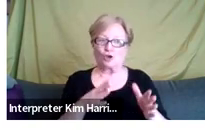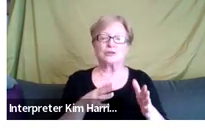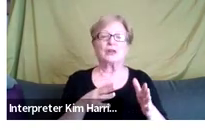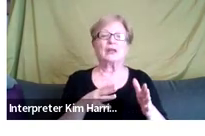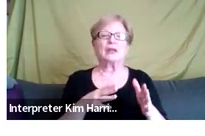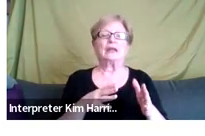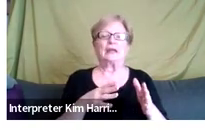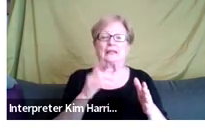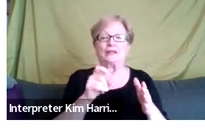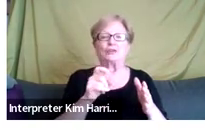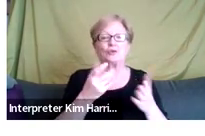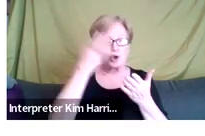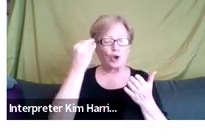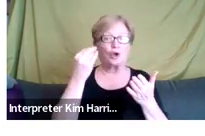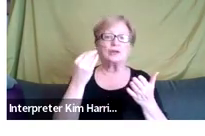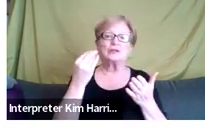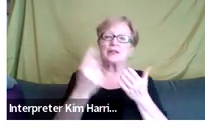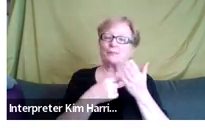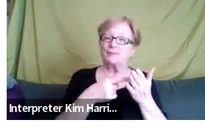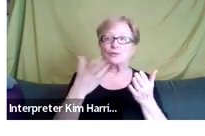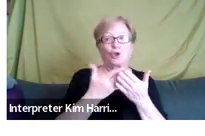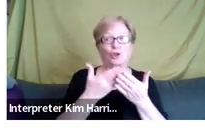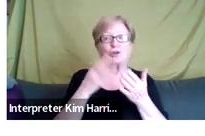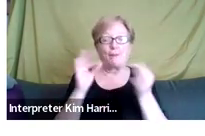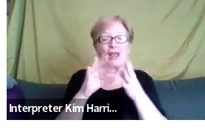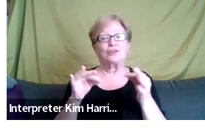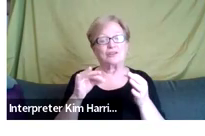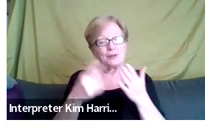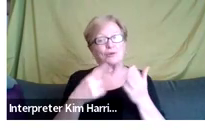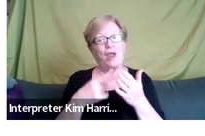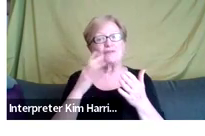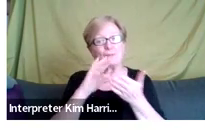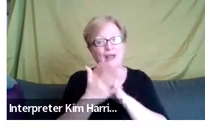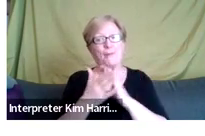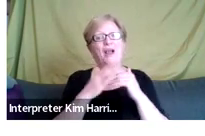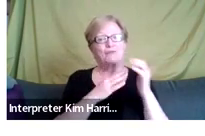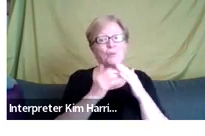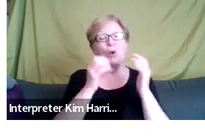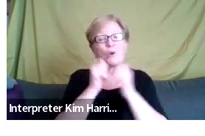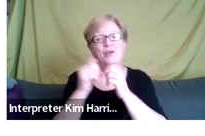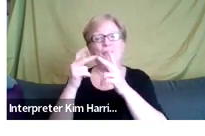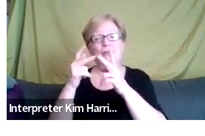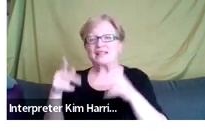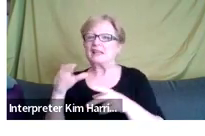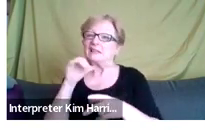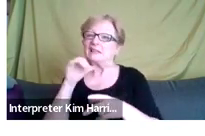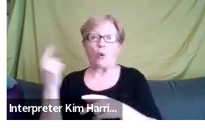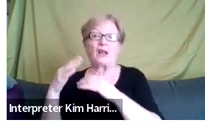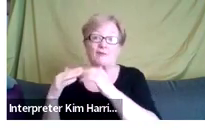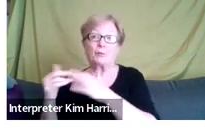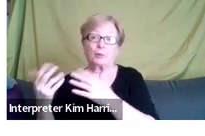Yes, Latrice, I love that. That was a great comment. I love that. I love that. And